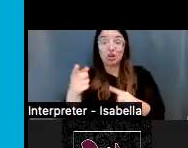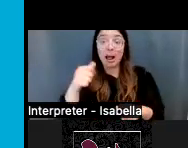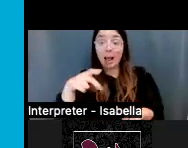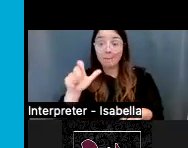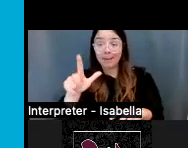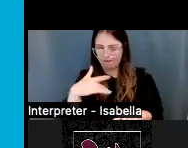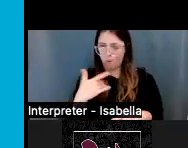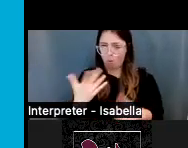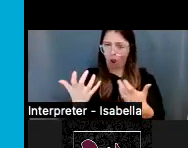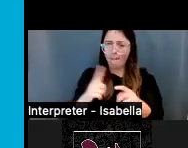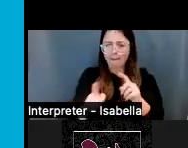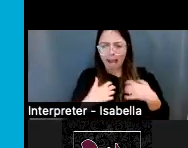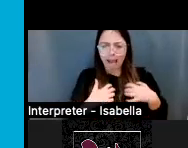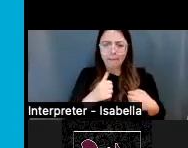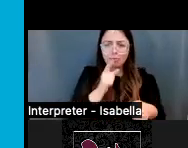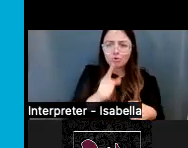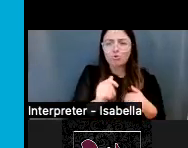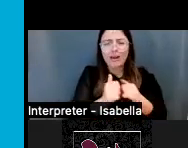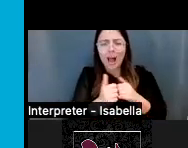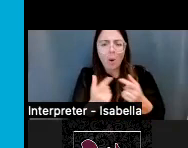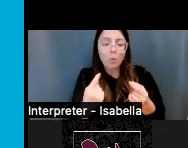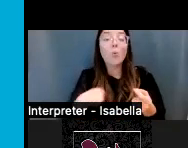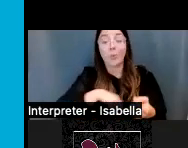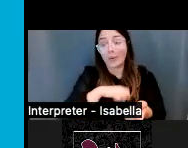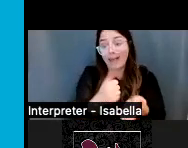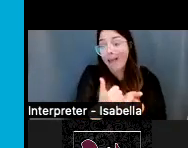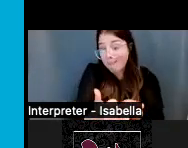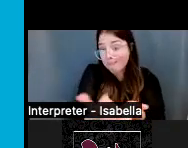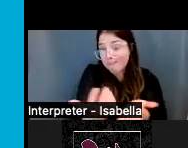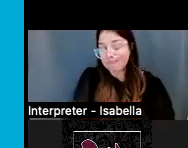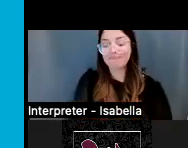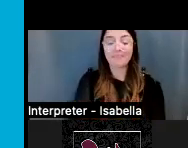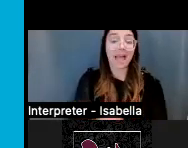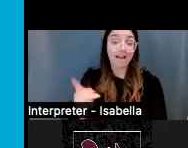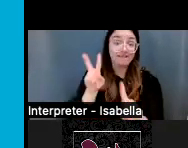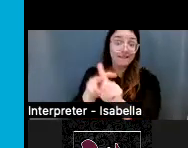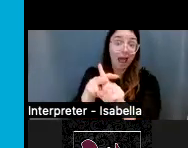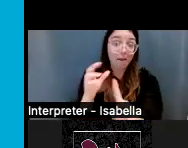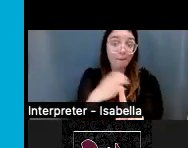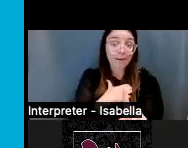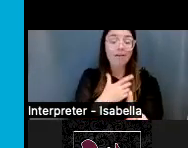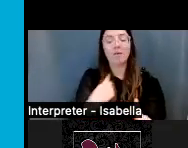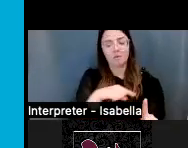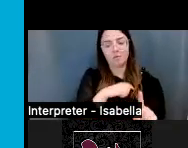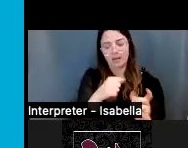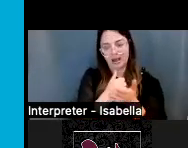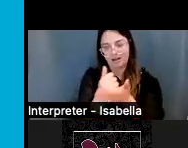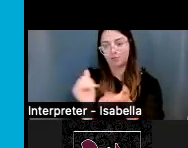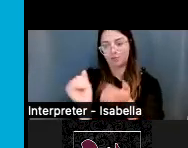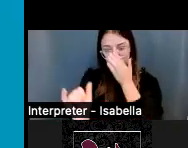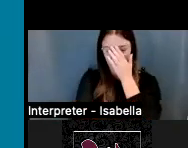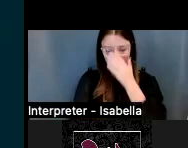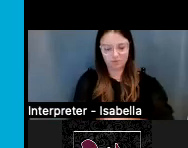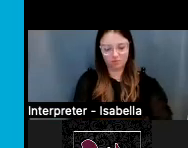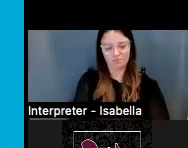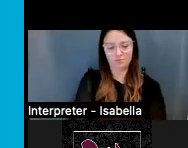like that, we might be able to help with that as well. So, and we might be able to help if you file an appeal. So those are, you know, anytime is a good time to contact us.